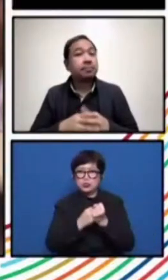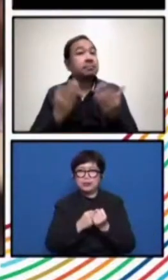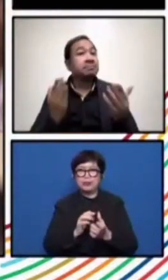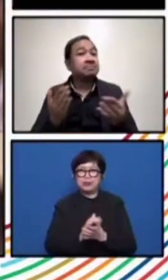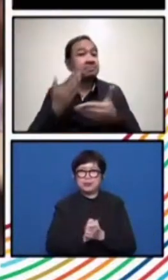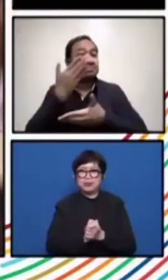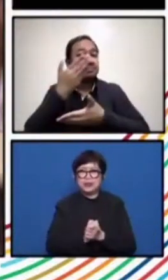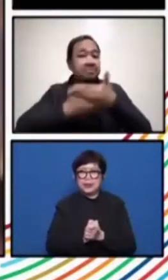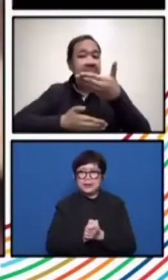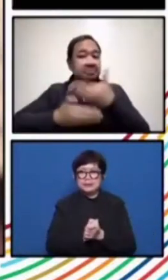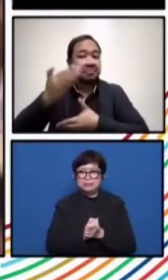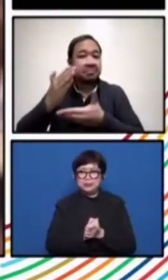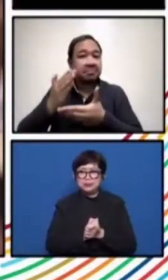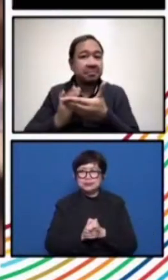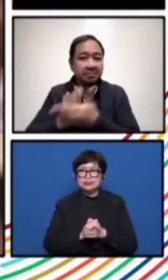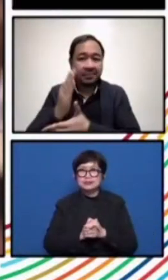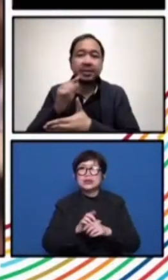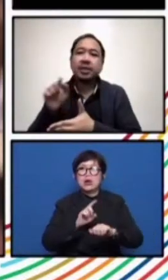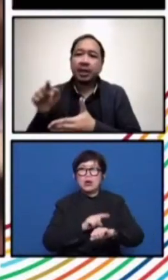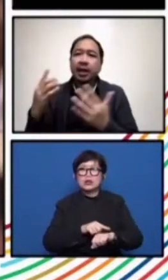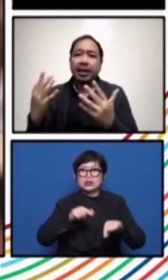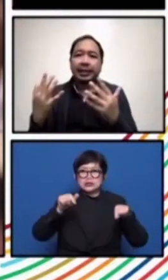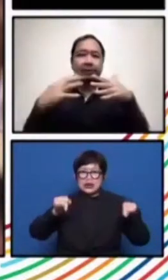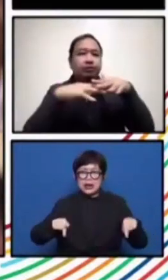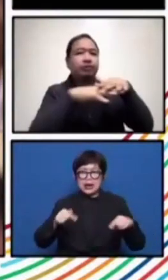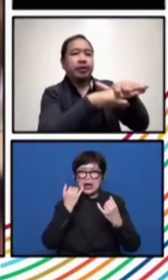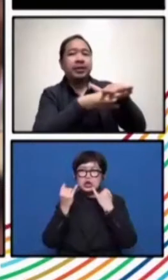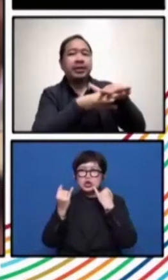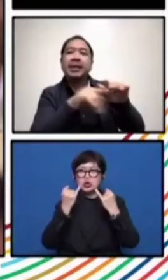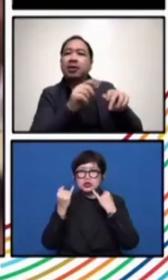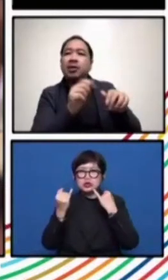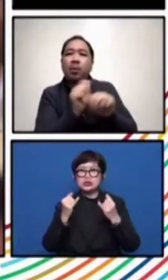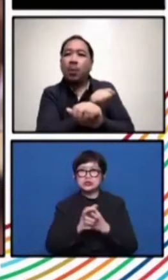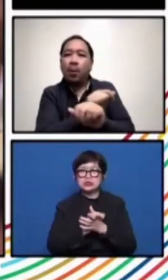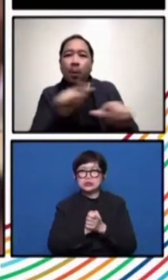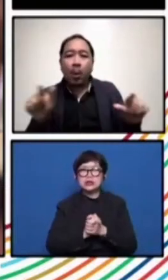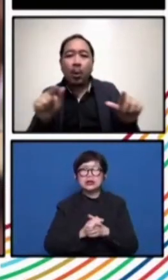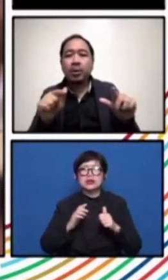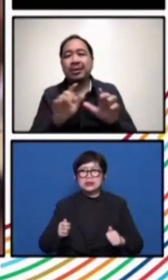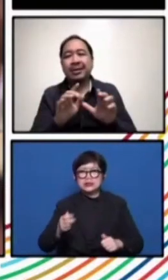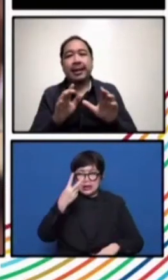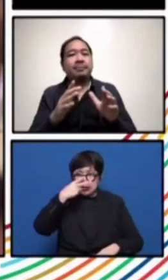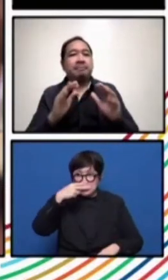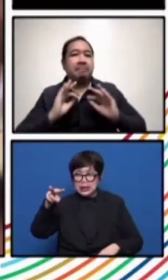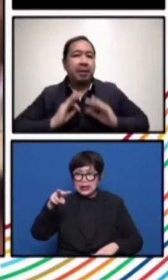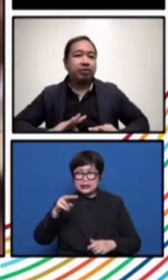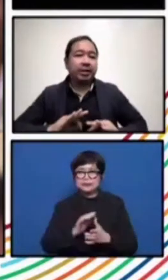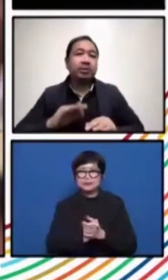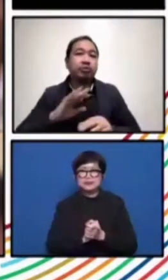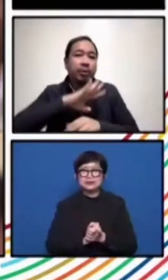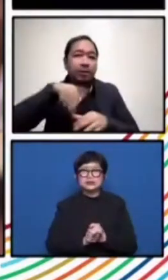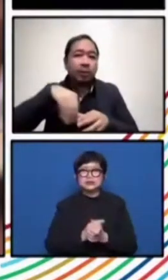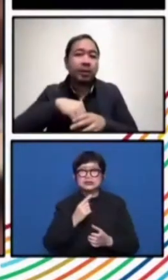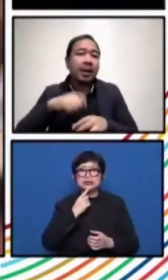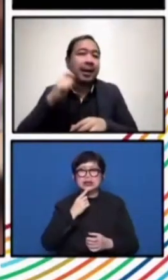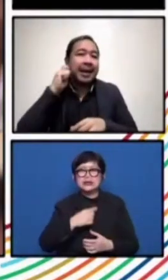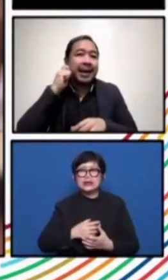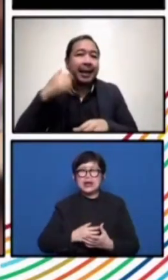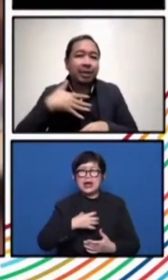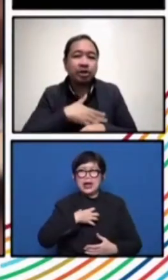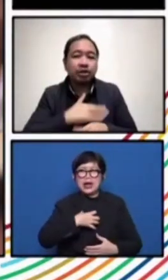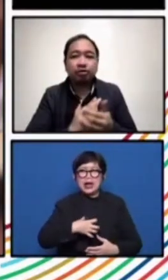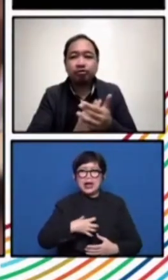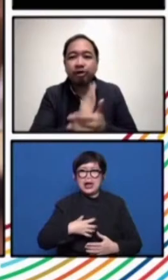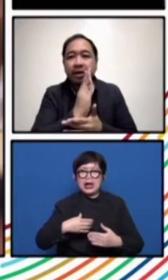recognized as a cross-cutting issue by all stakeholders just as with their gender rights and the environmental issues